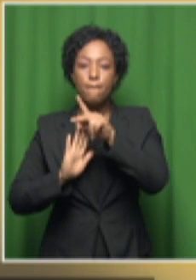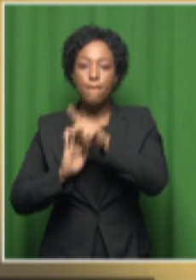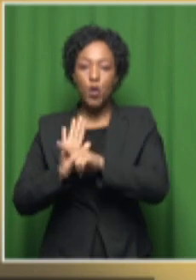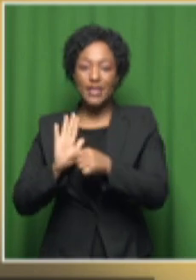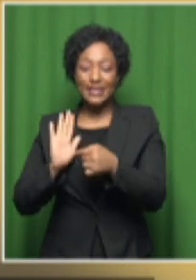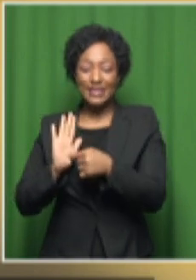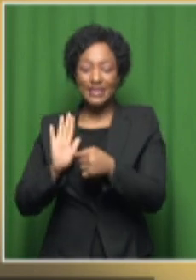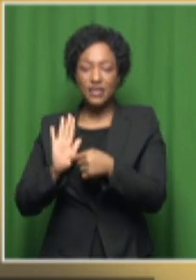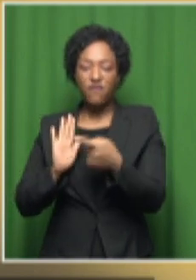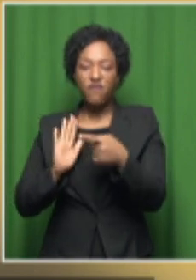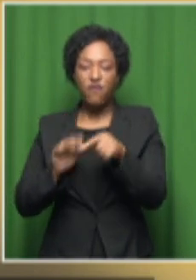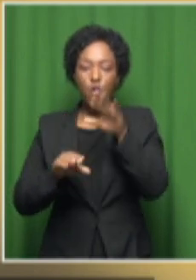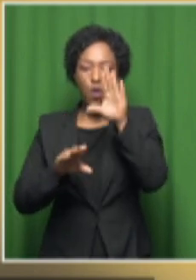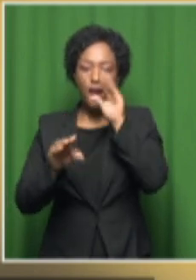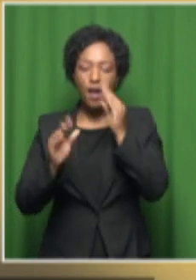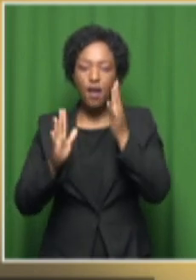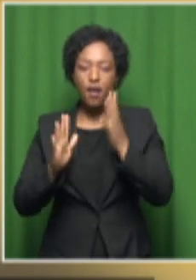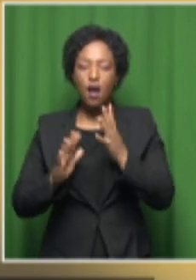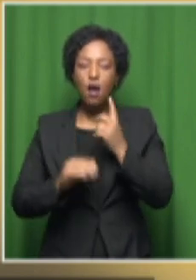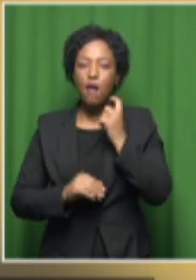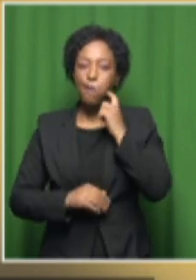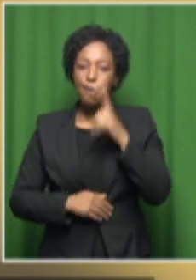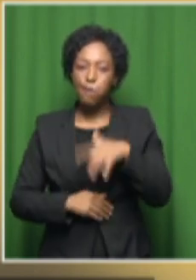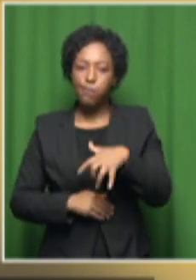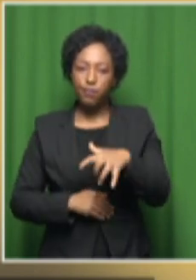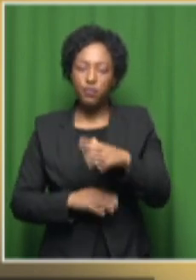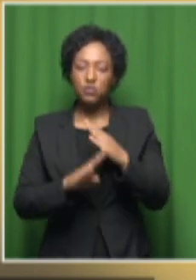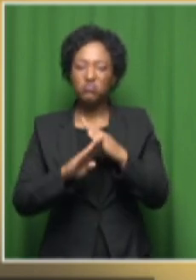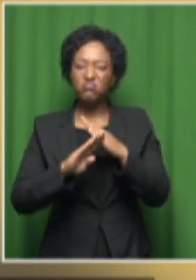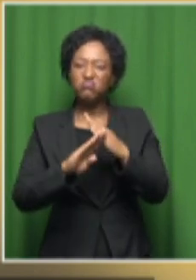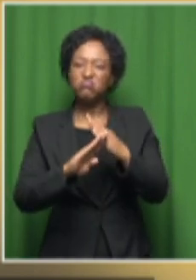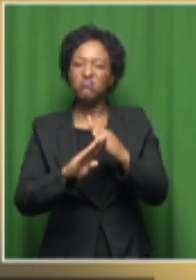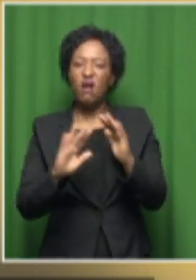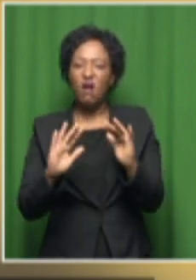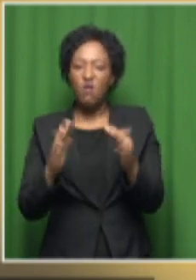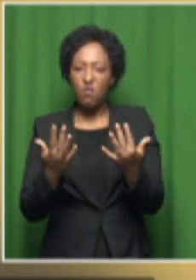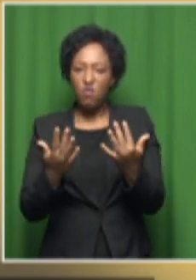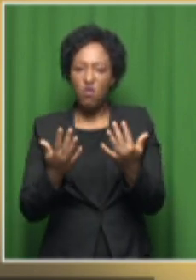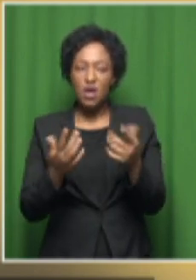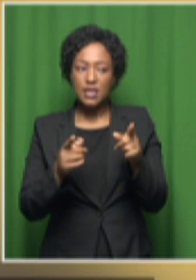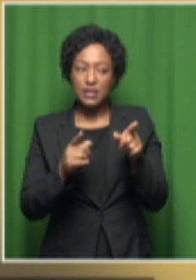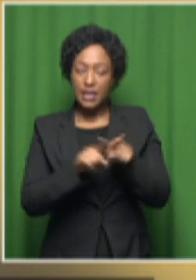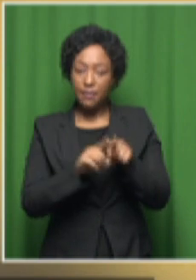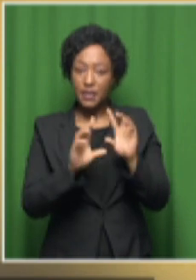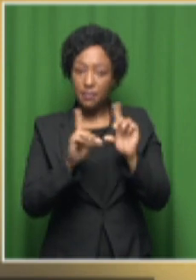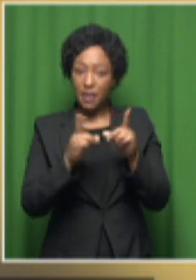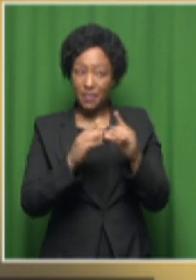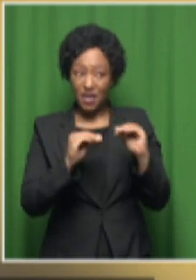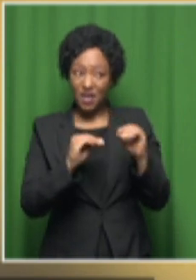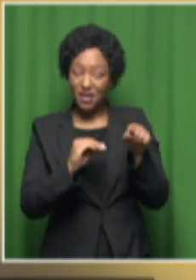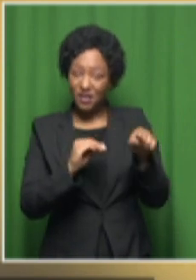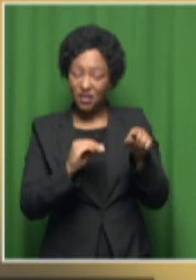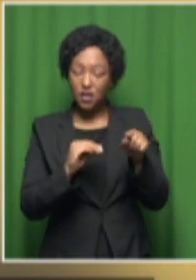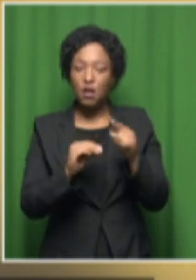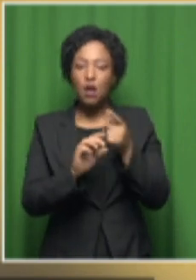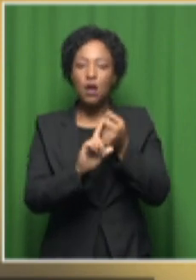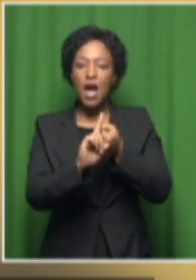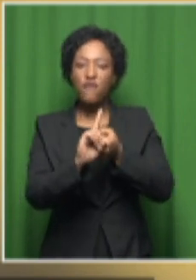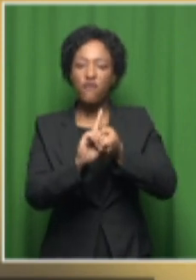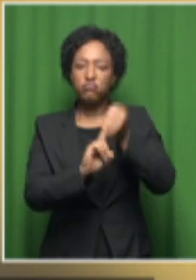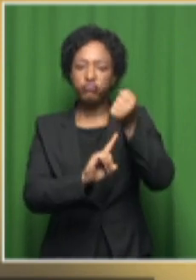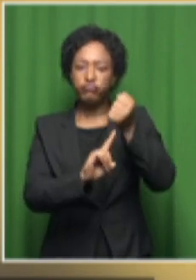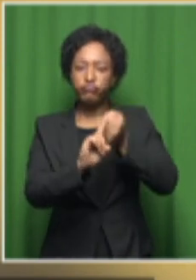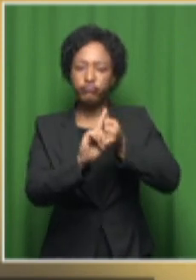policy on learner pregnancy of the Department of Basic Education, and how do we strengthen that advocacy in a